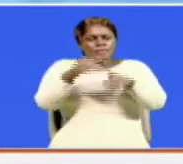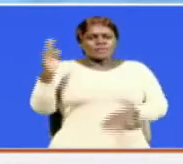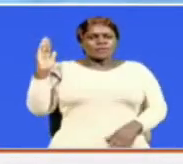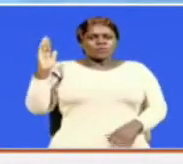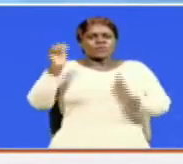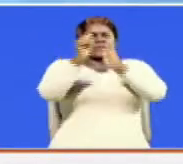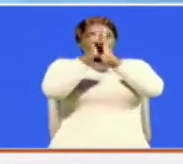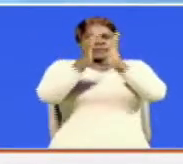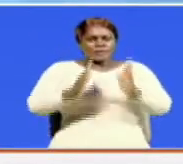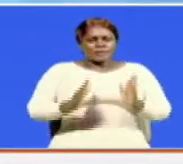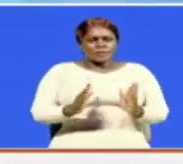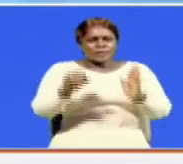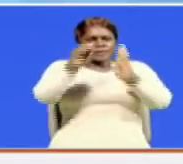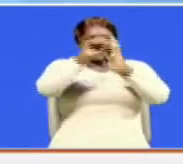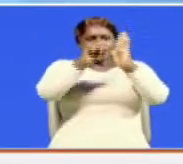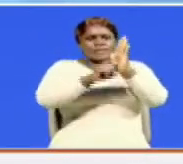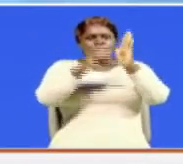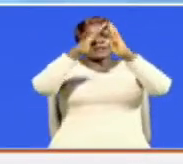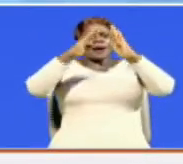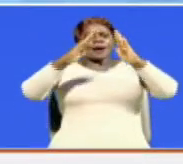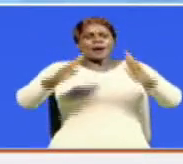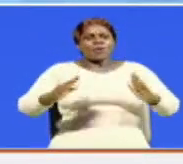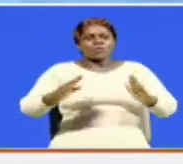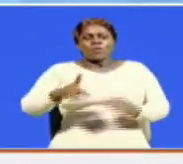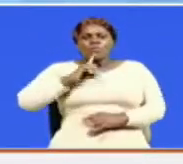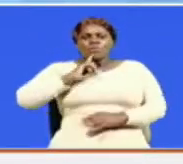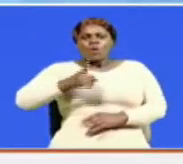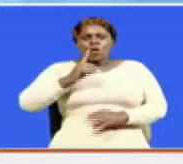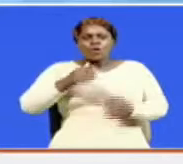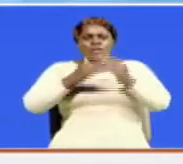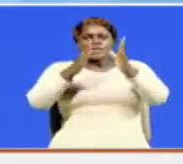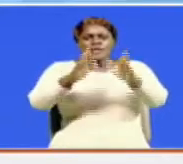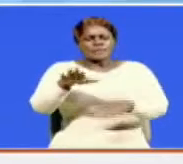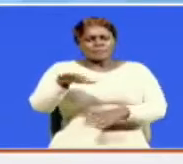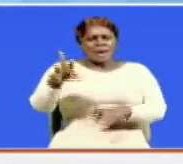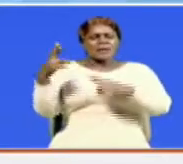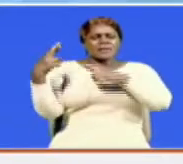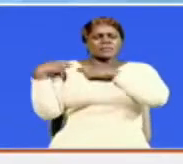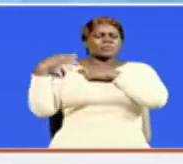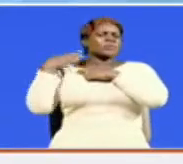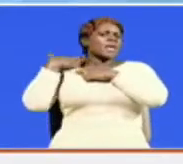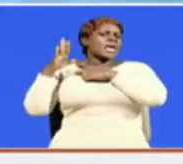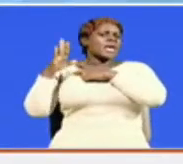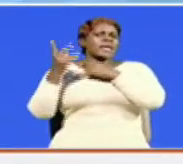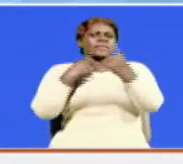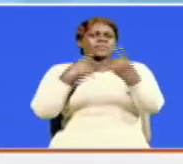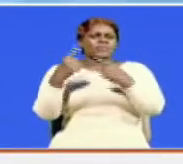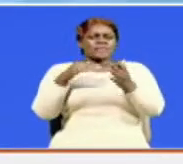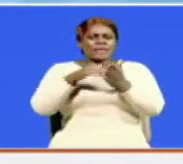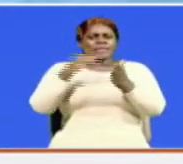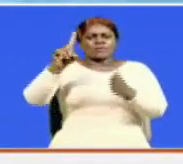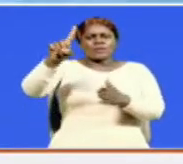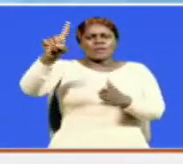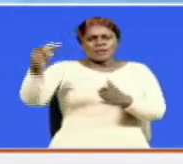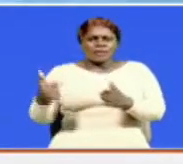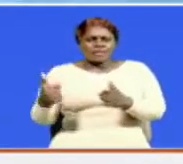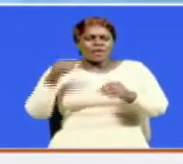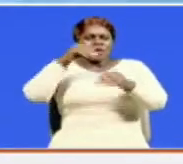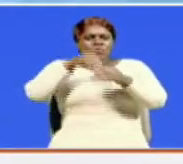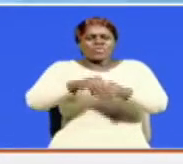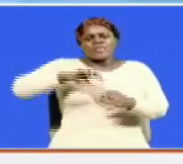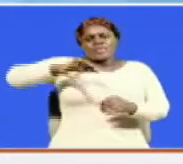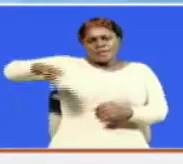security agencies at State House in Nairobi, cautioned leaders he accused of inciting residents against each other in the